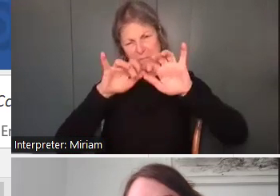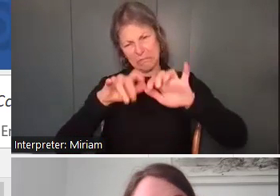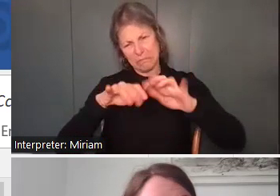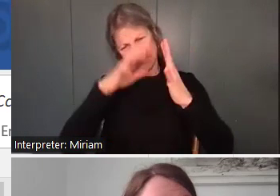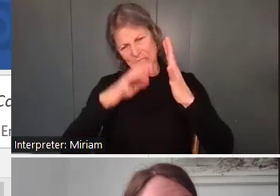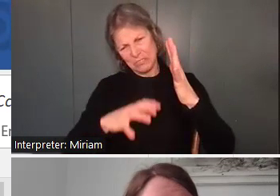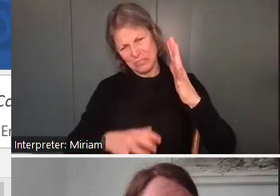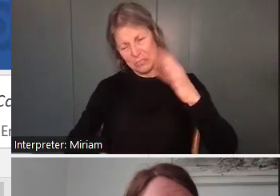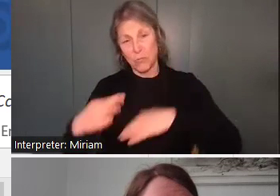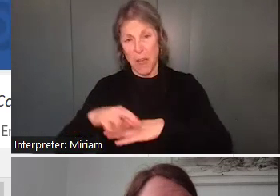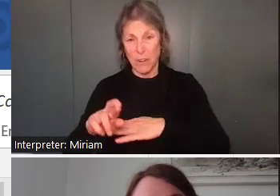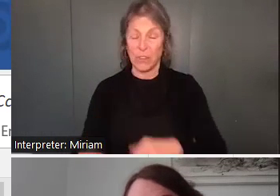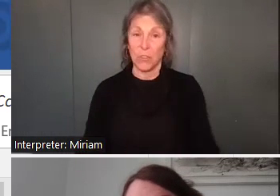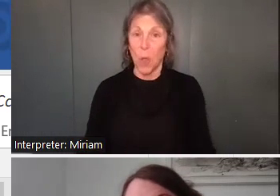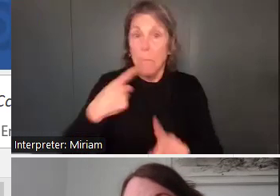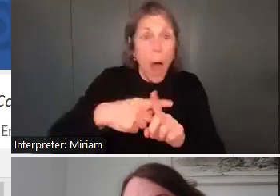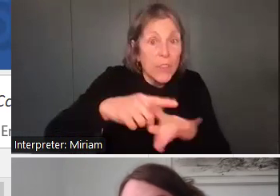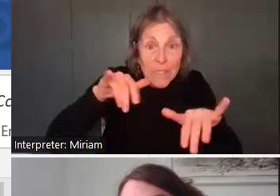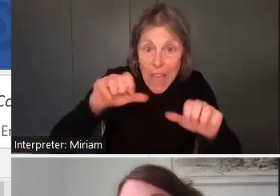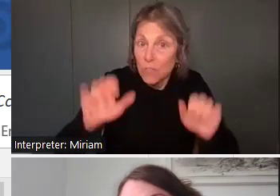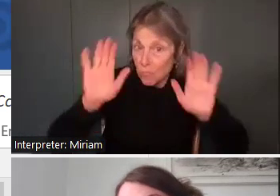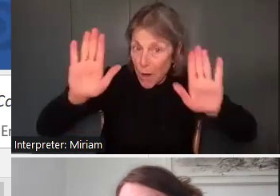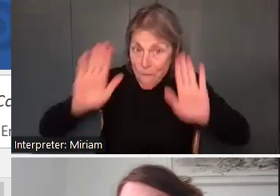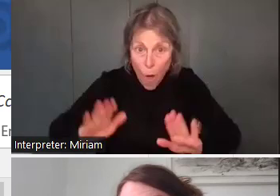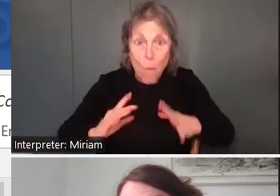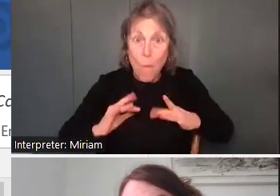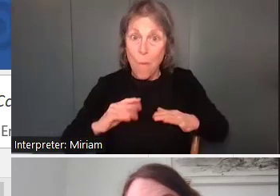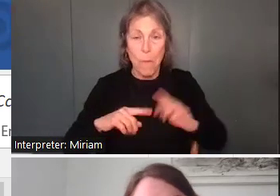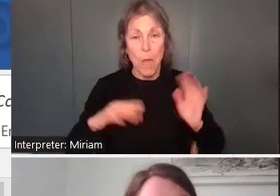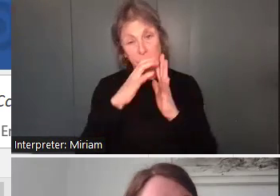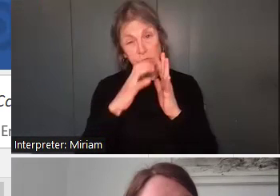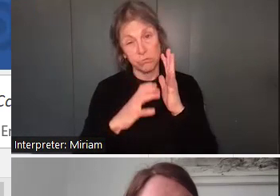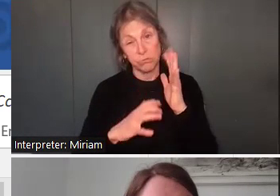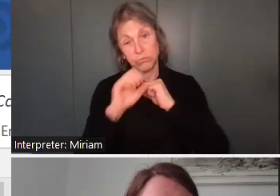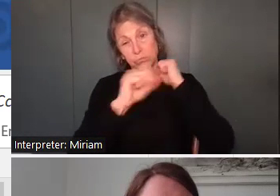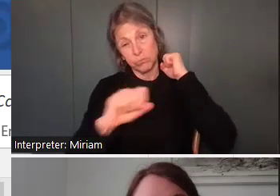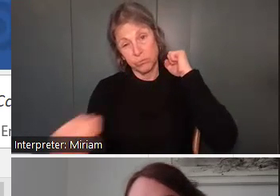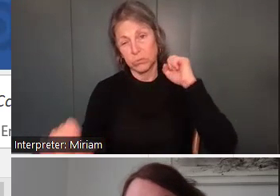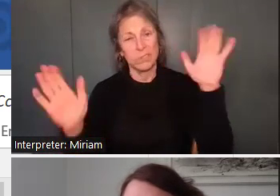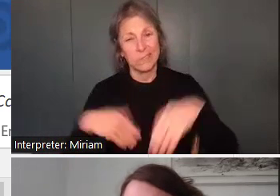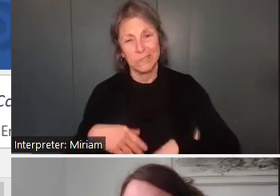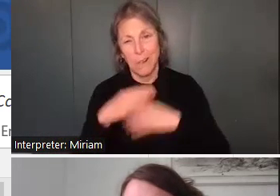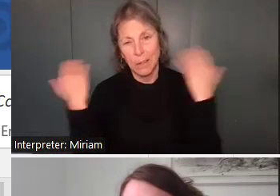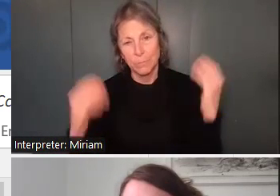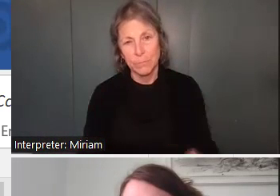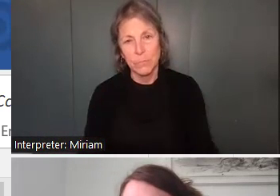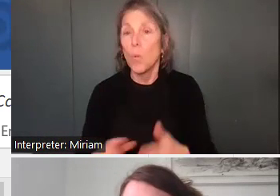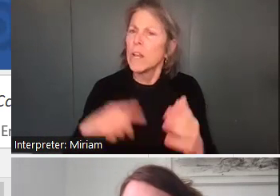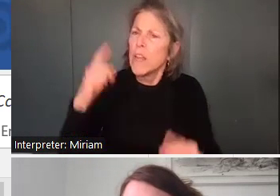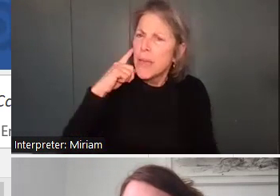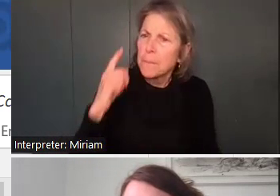references, which can be very positive and insightful, but at a certain point, what do we think for that? Do we